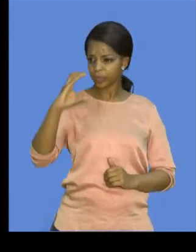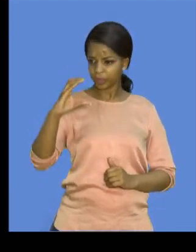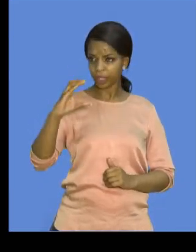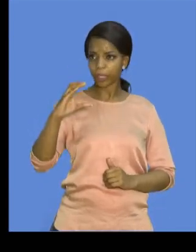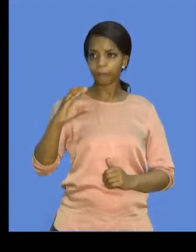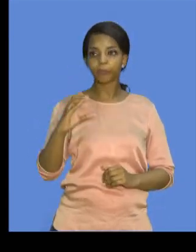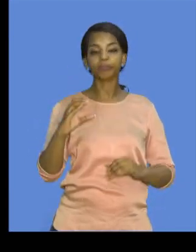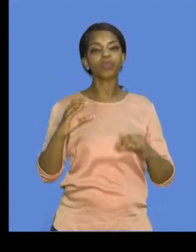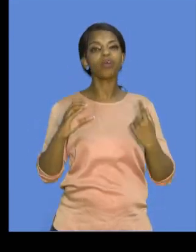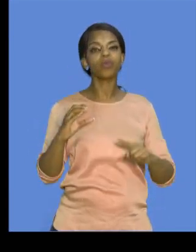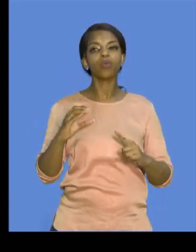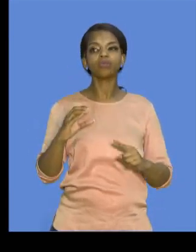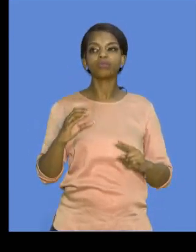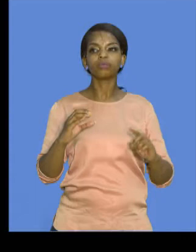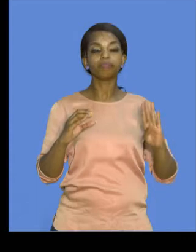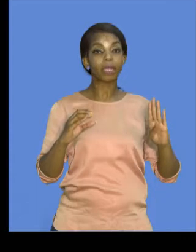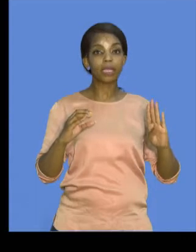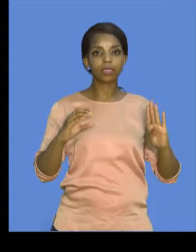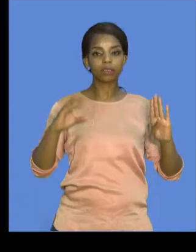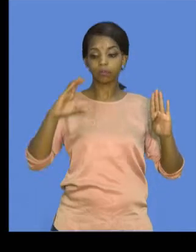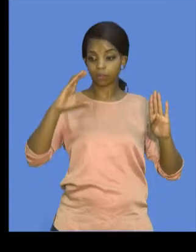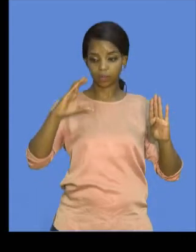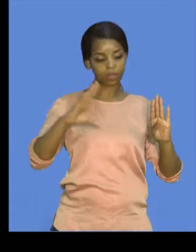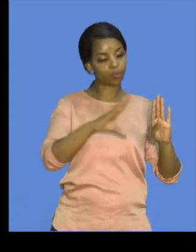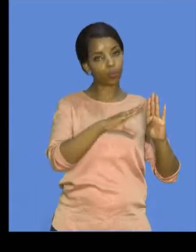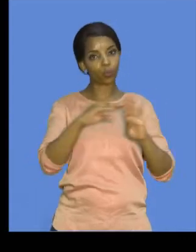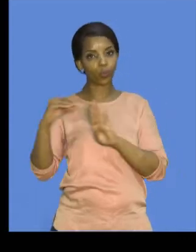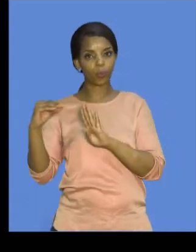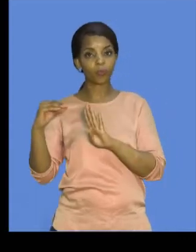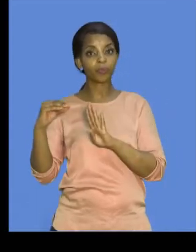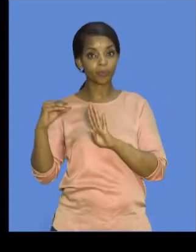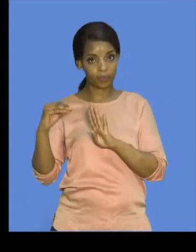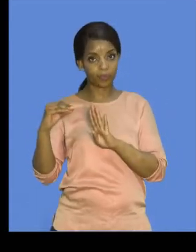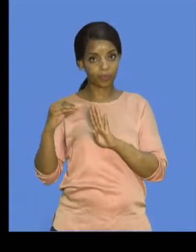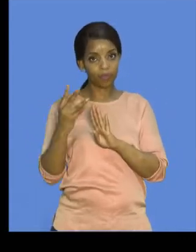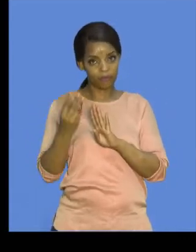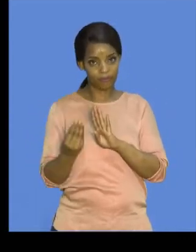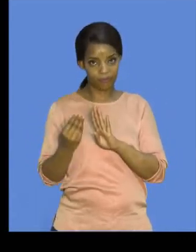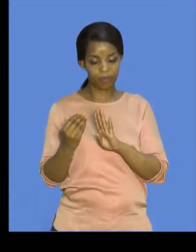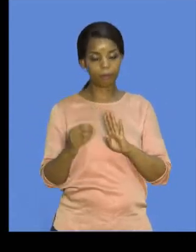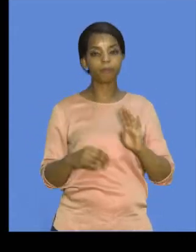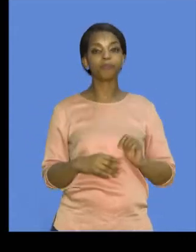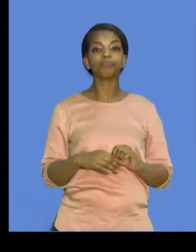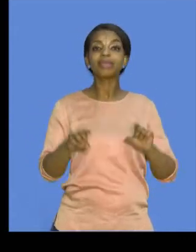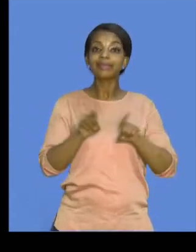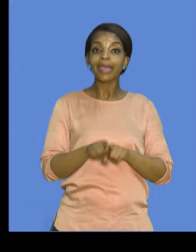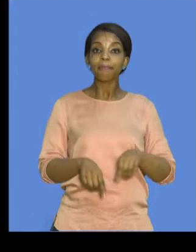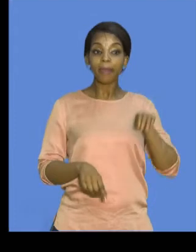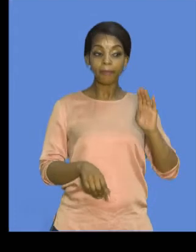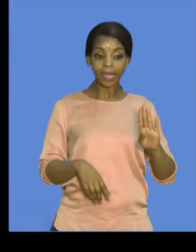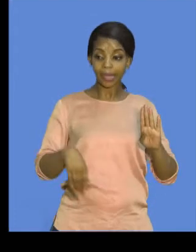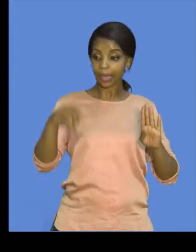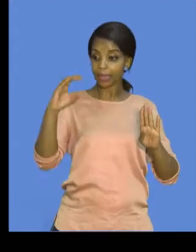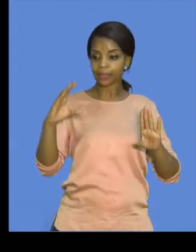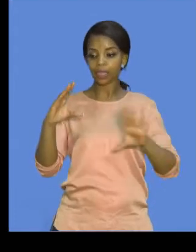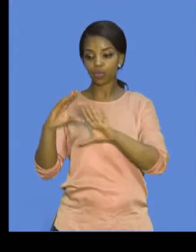B, all right? There's a force by C on B, and then we also have a force by B